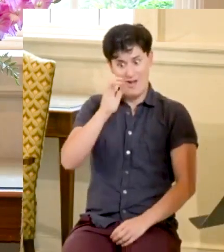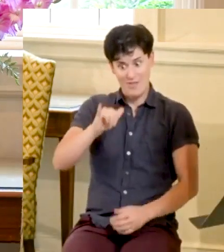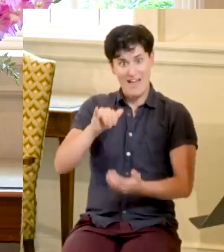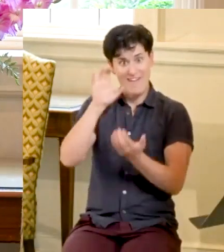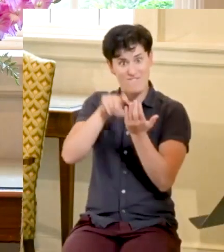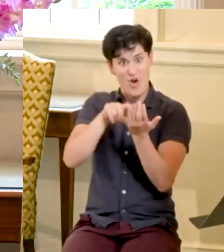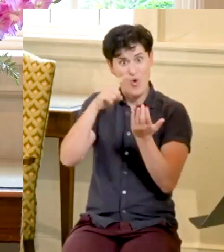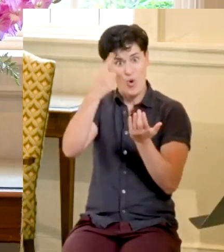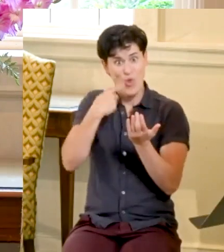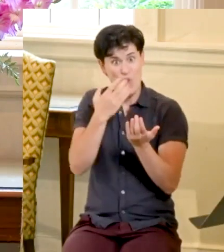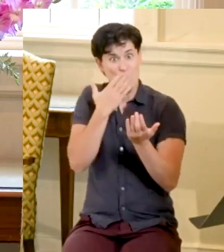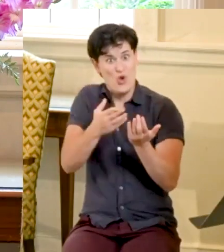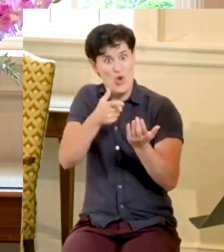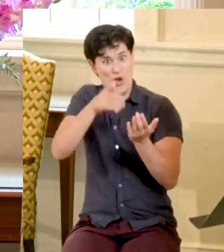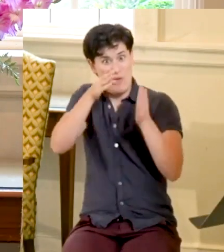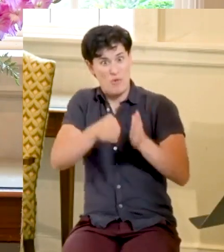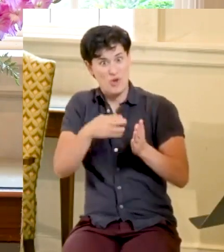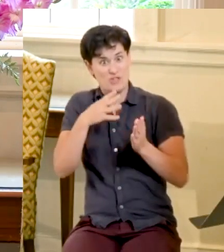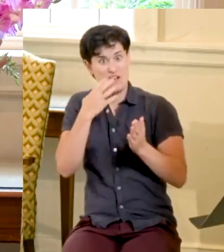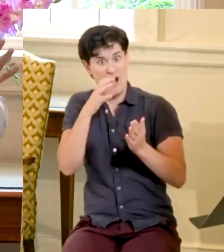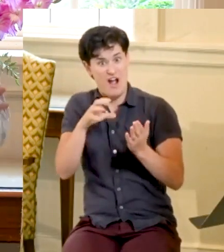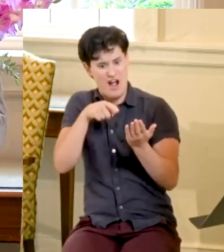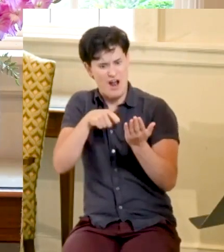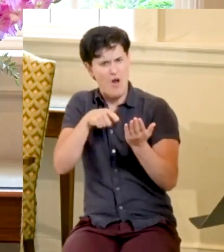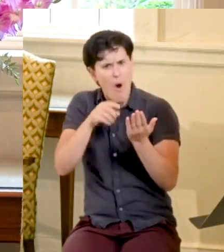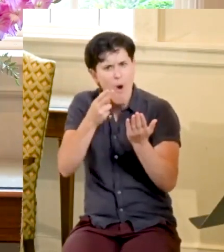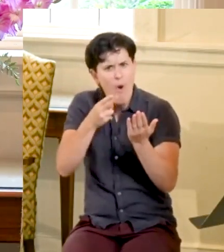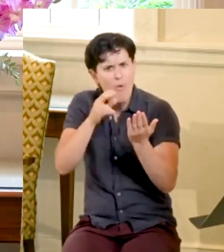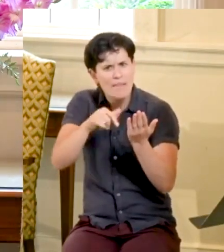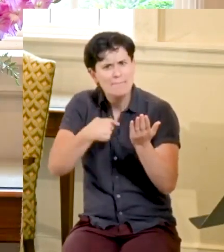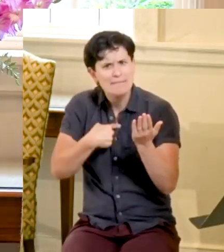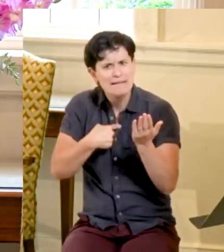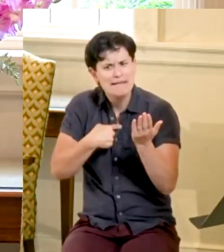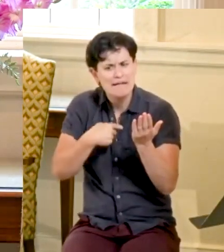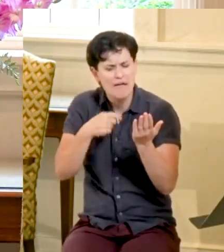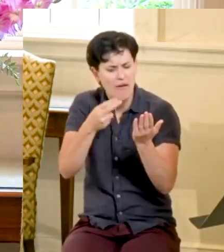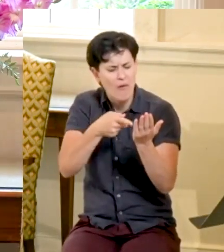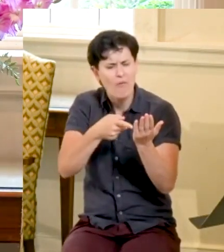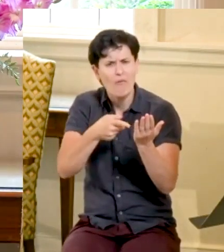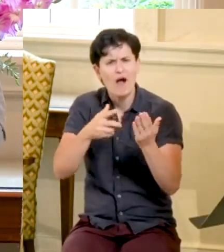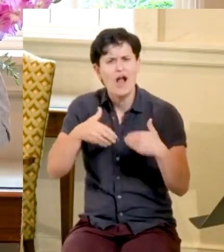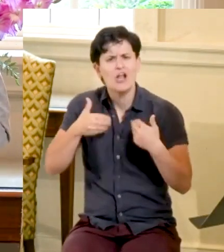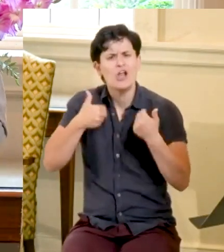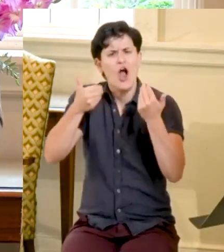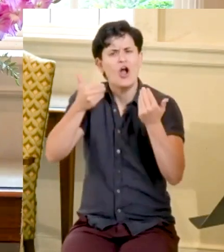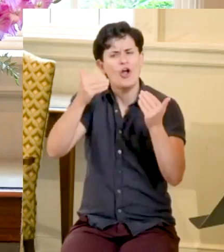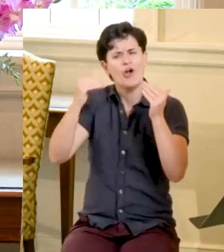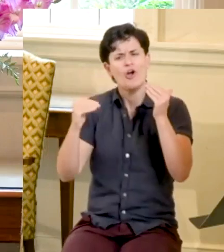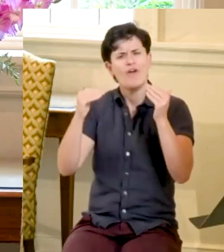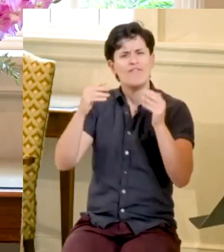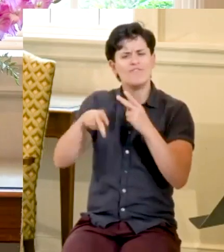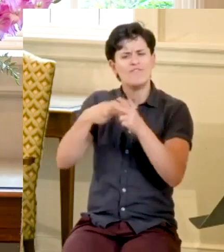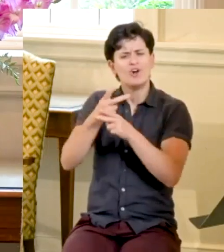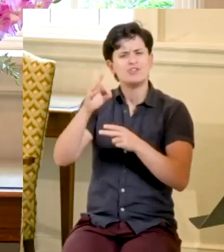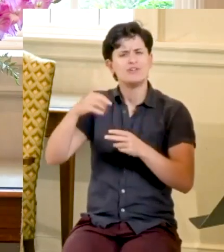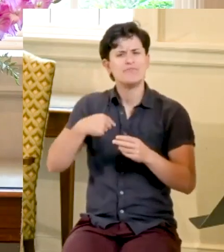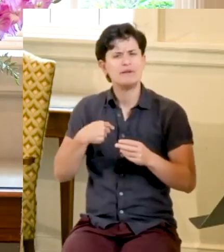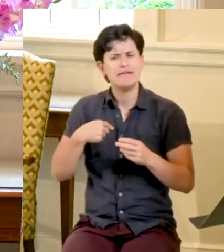you, a younger version of you, so unaware of what was coming